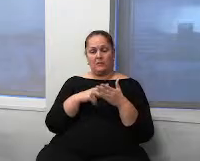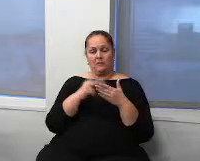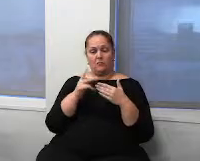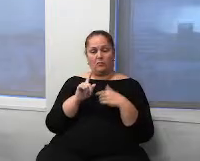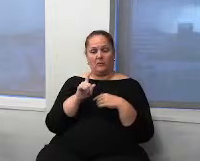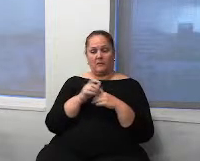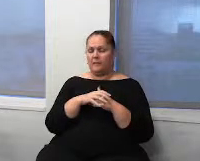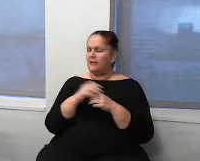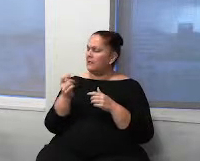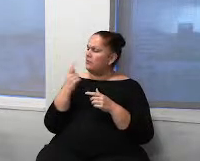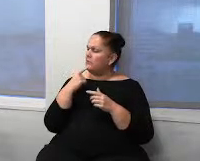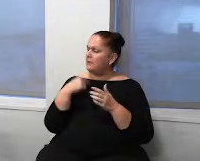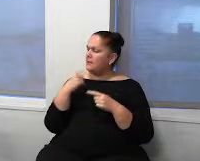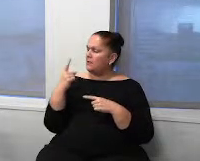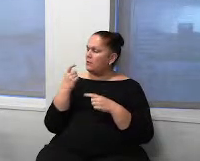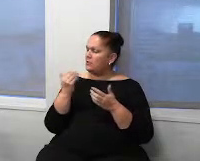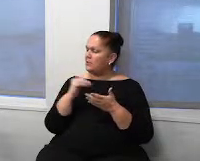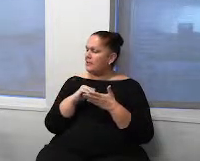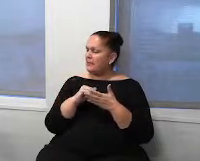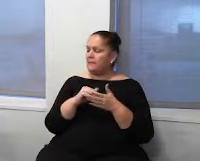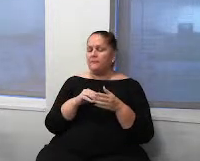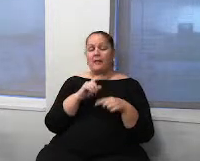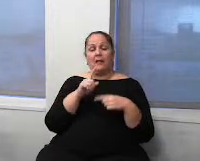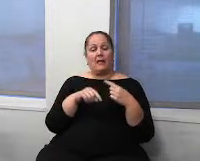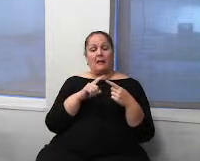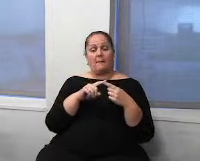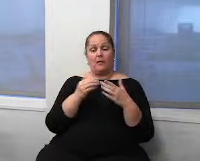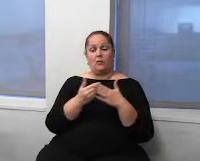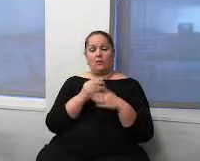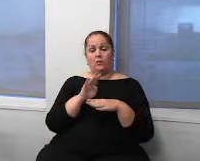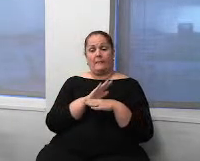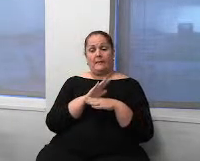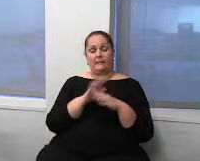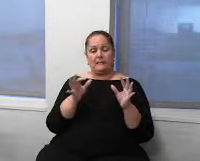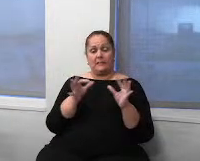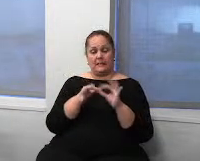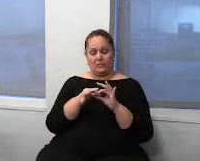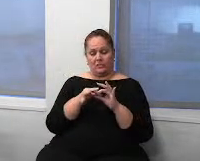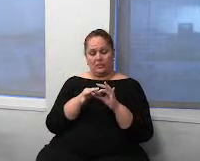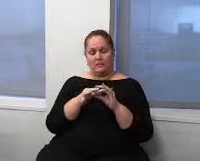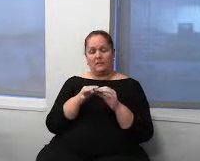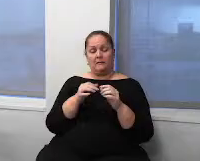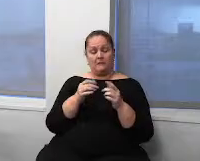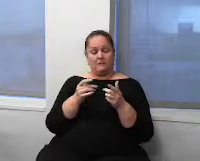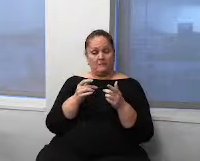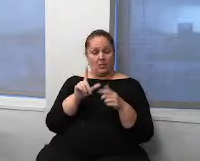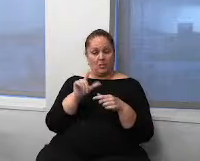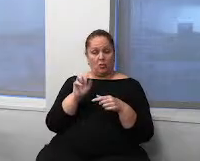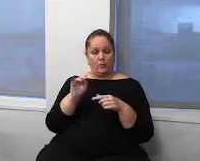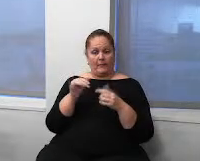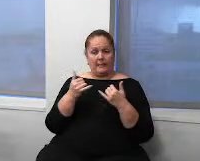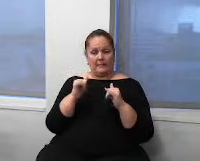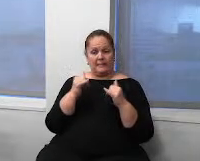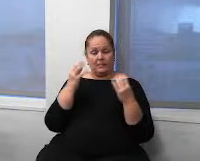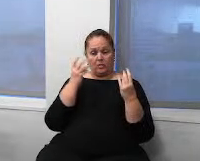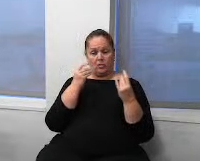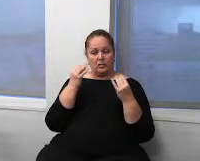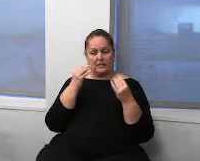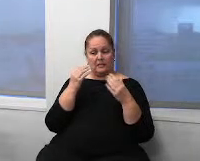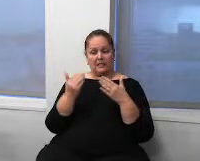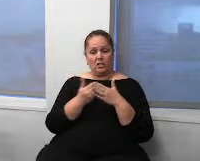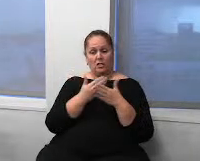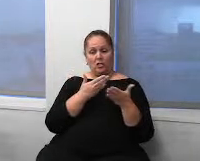this program? Can you repeat the question, please? With respect to new business connections, is it fair to say that